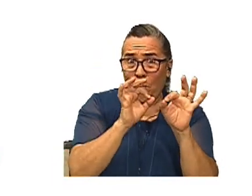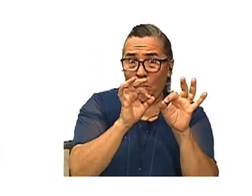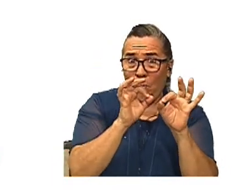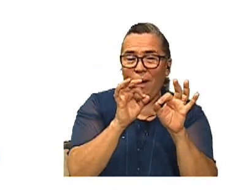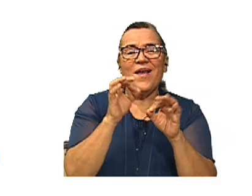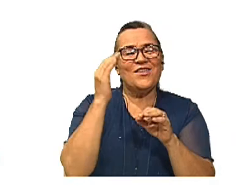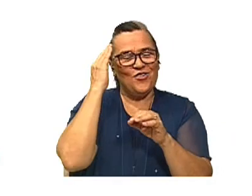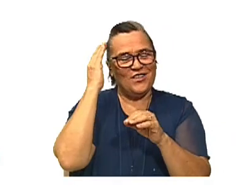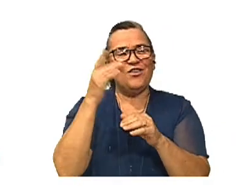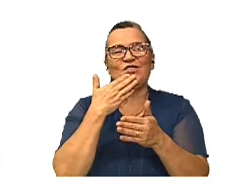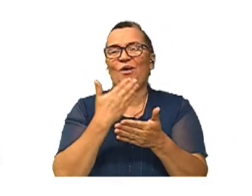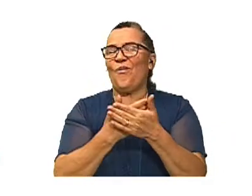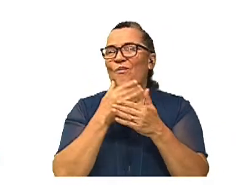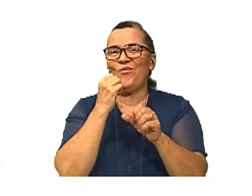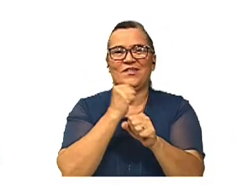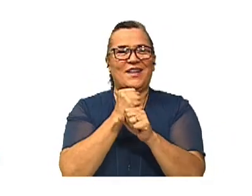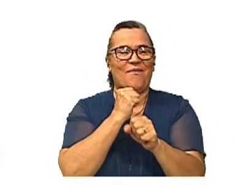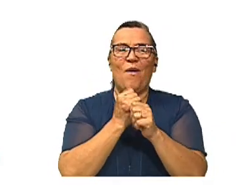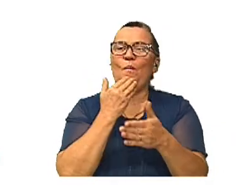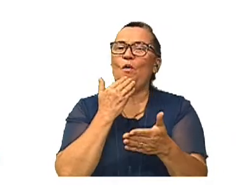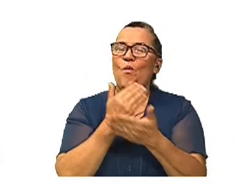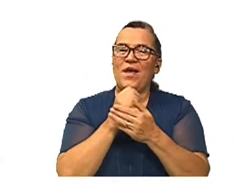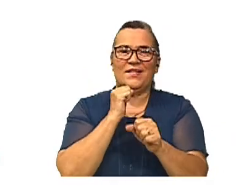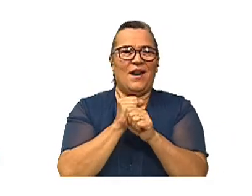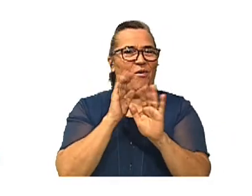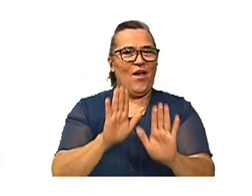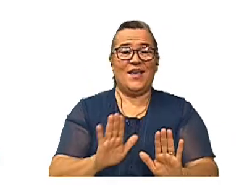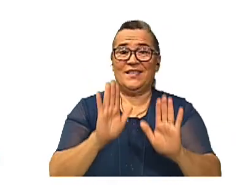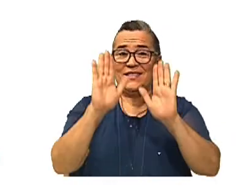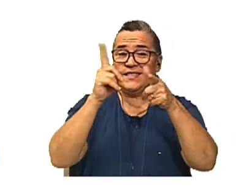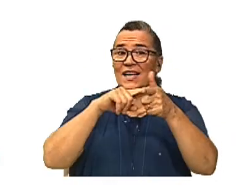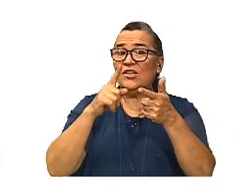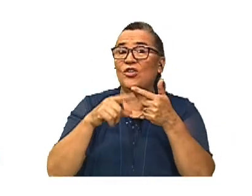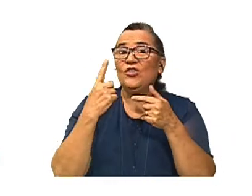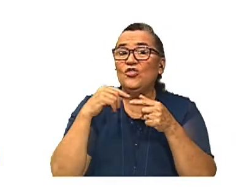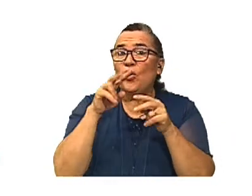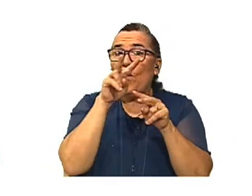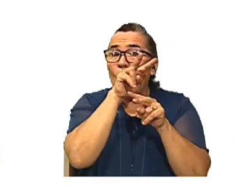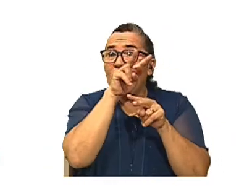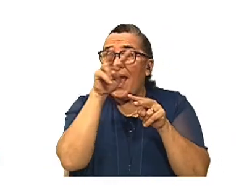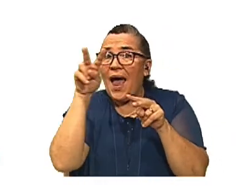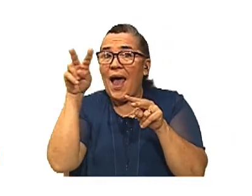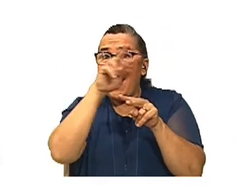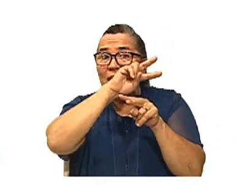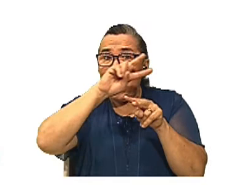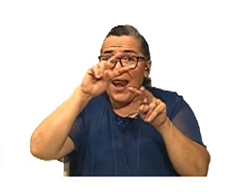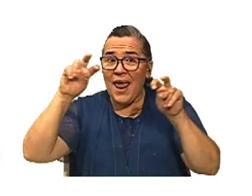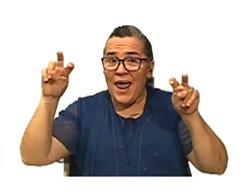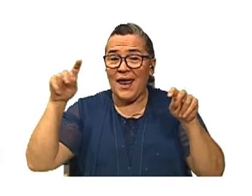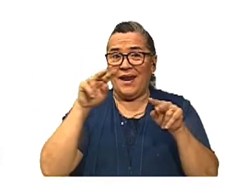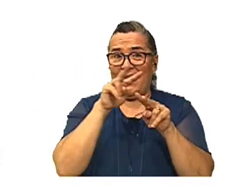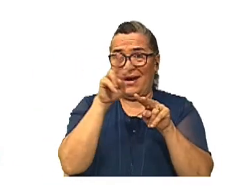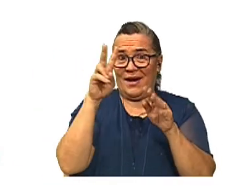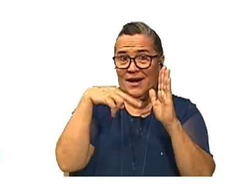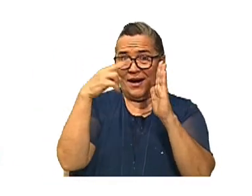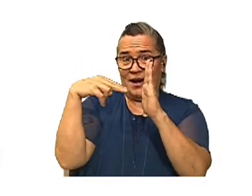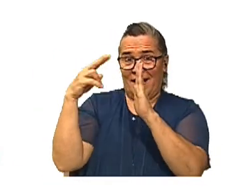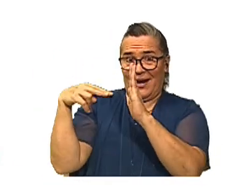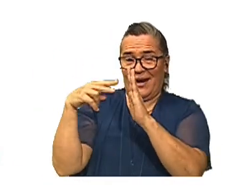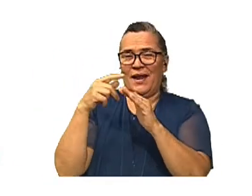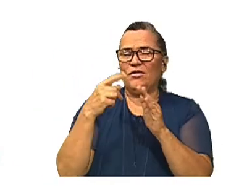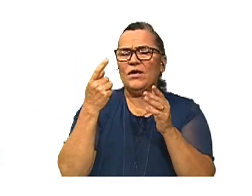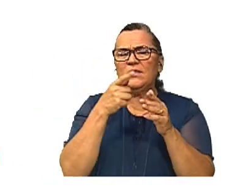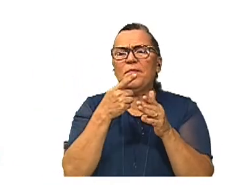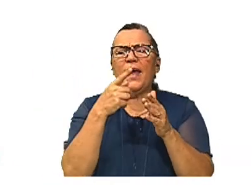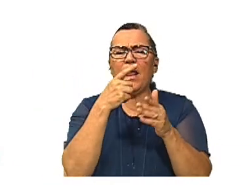you did a good job, very good job. Excellent. So I'm going to read with you the sentences. Please check your